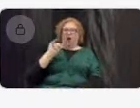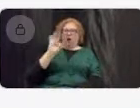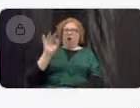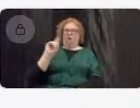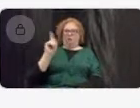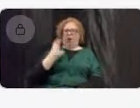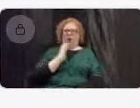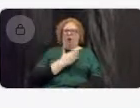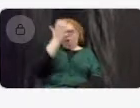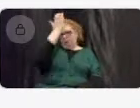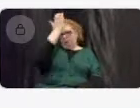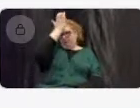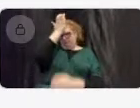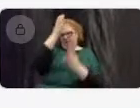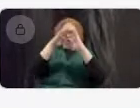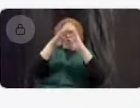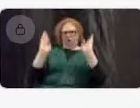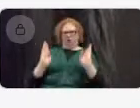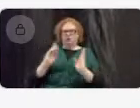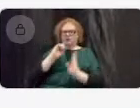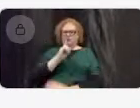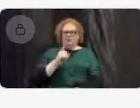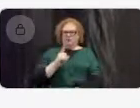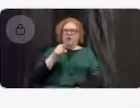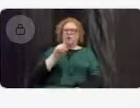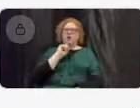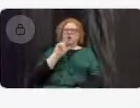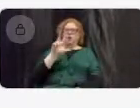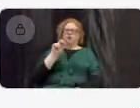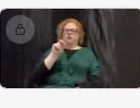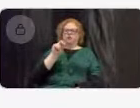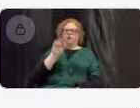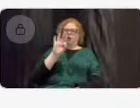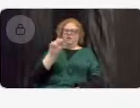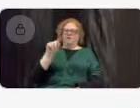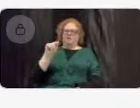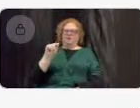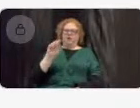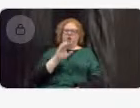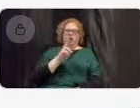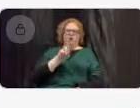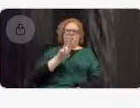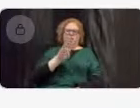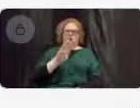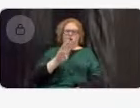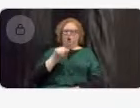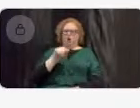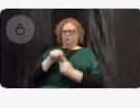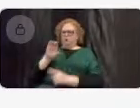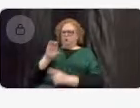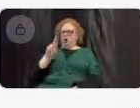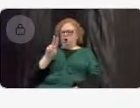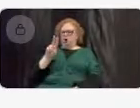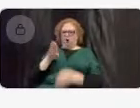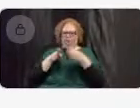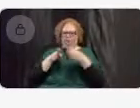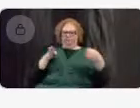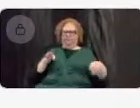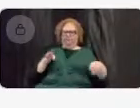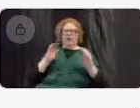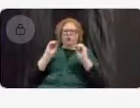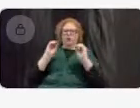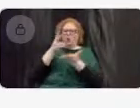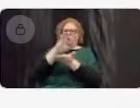are approximately 30 feet from the curb to curb with no parking restrictions on either side of the street.